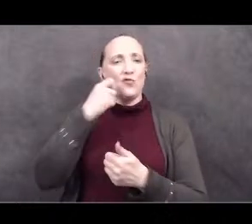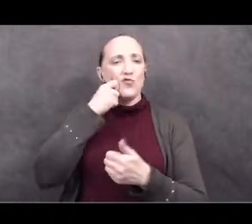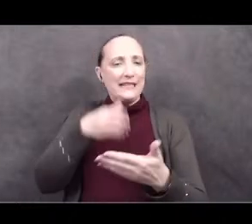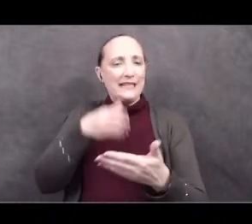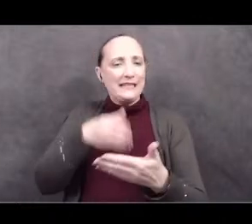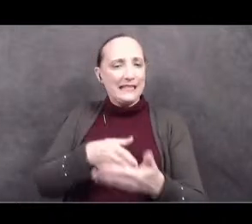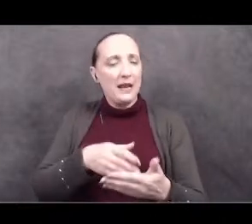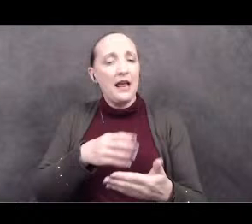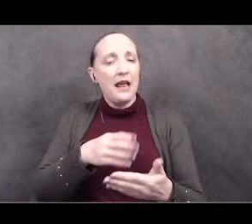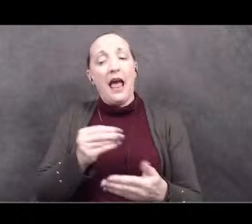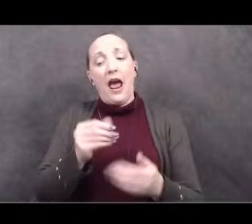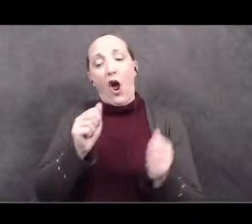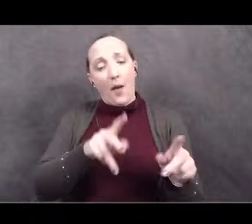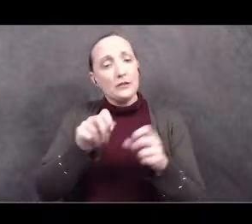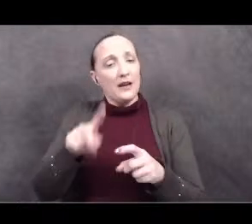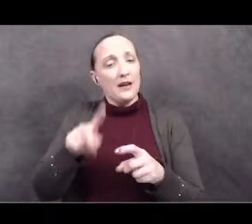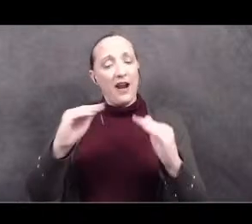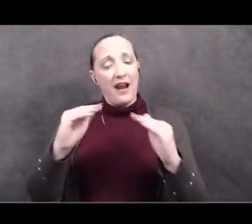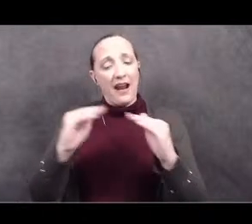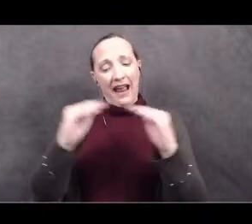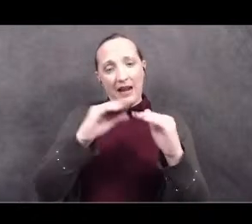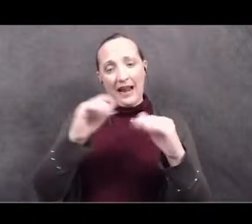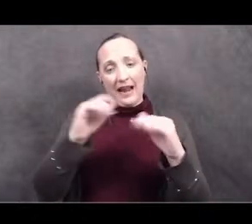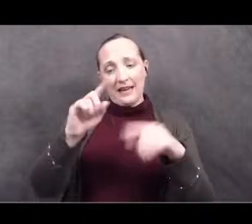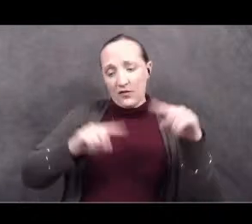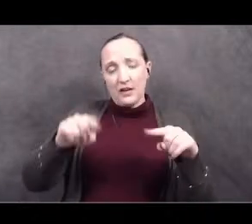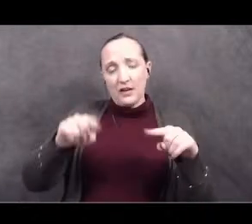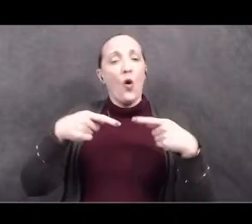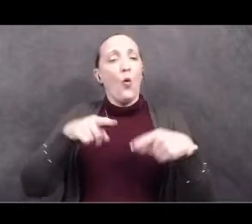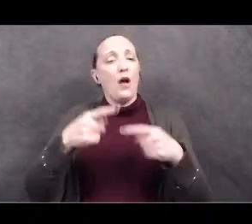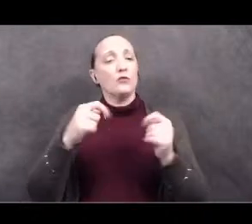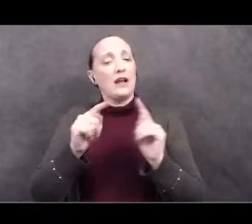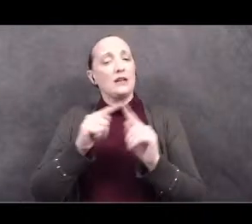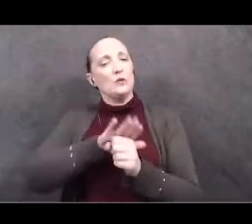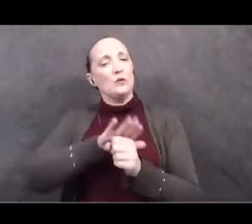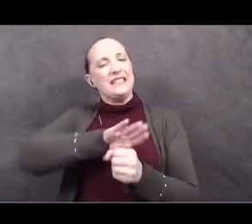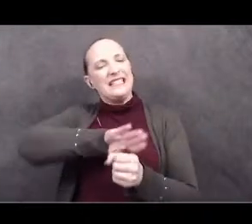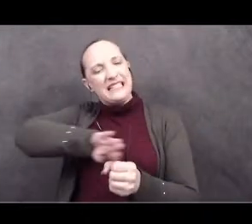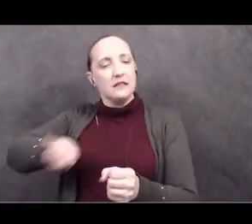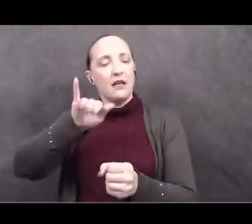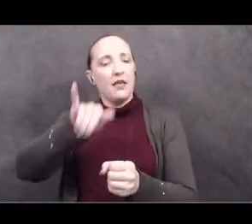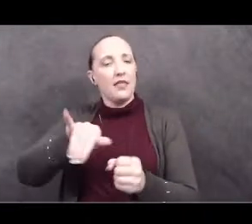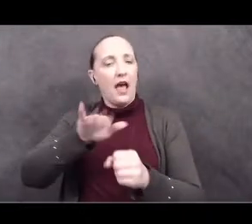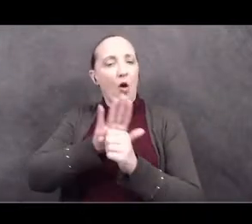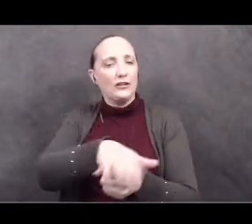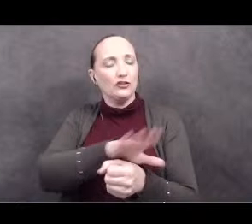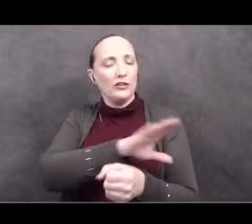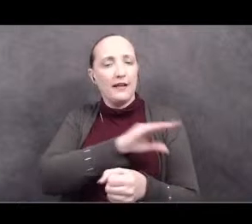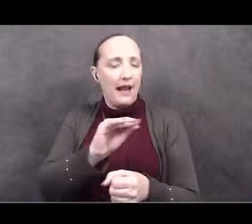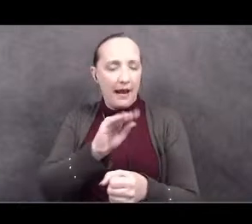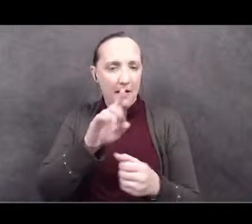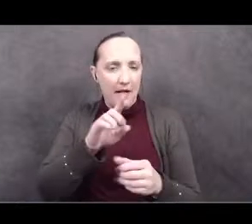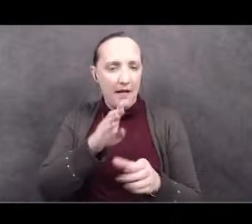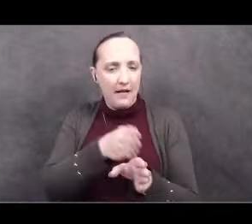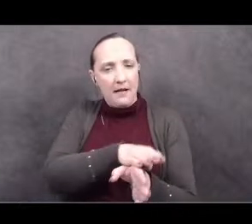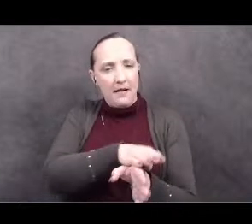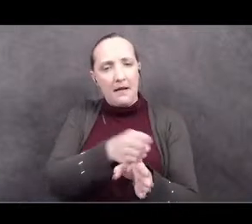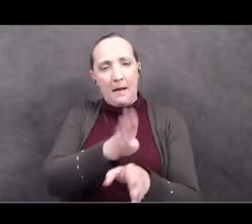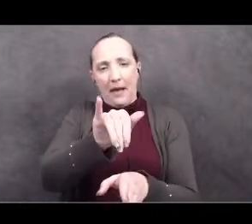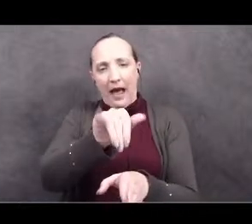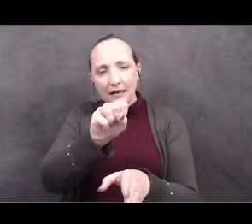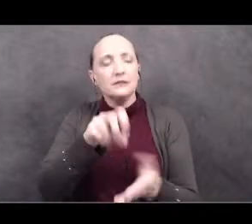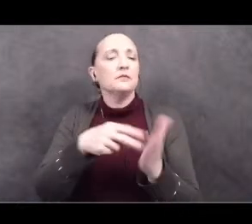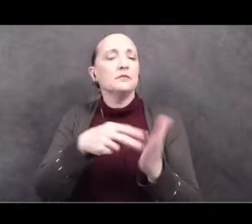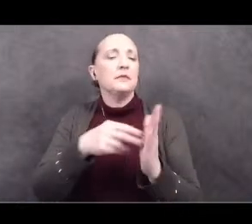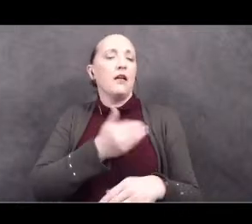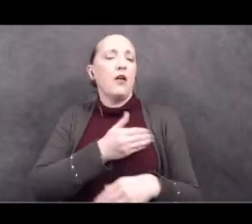while working to dismantle systemic op oppression and bias signifies a dire need for cjusd to lead our community out